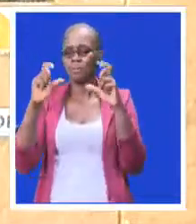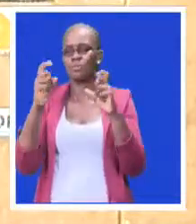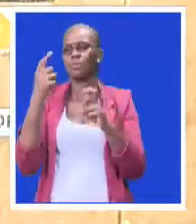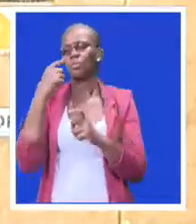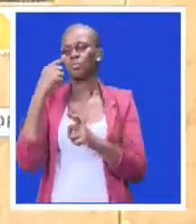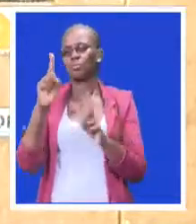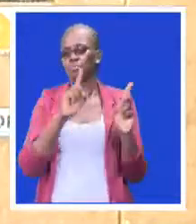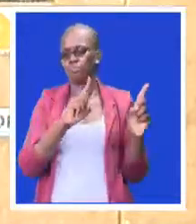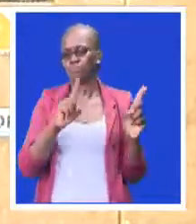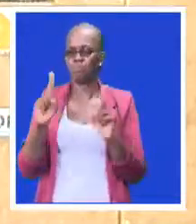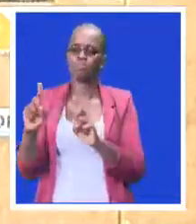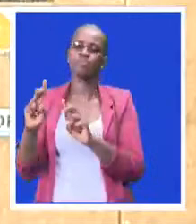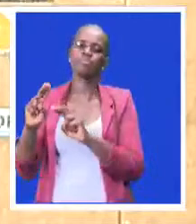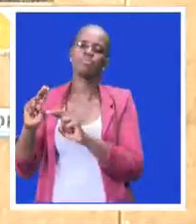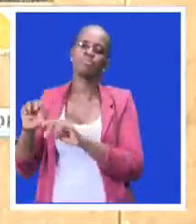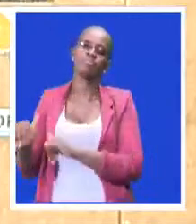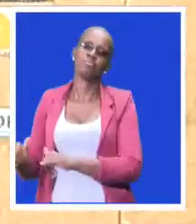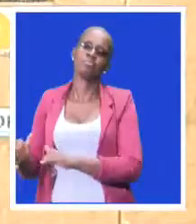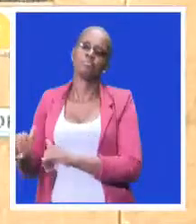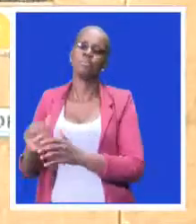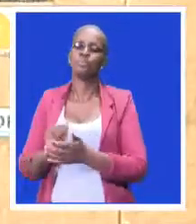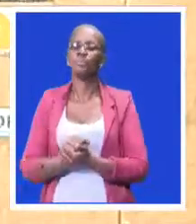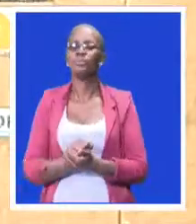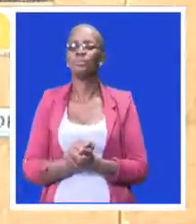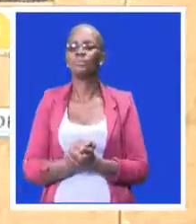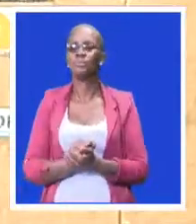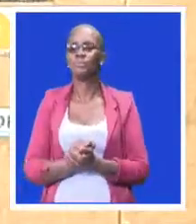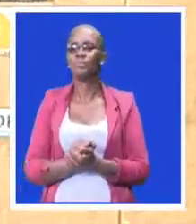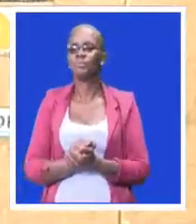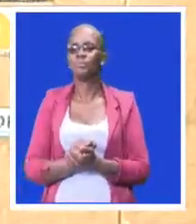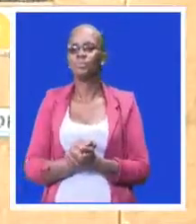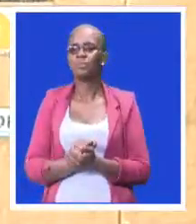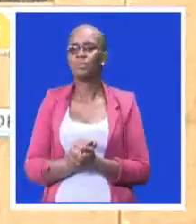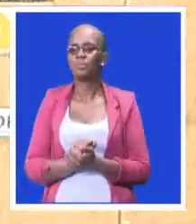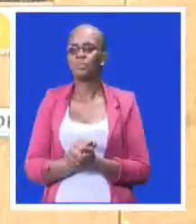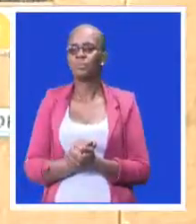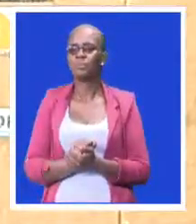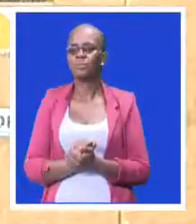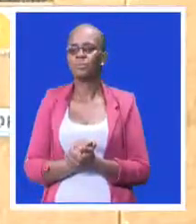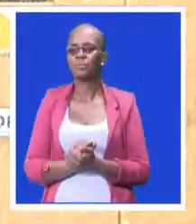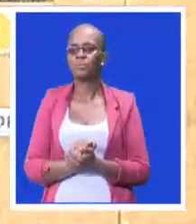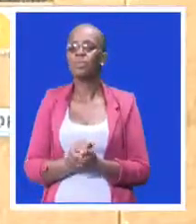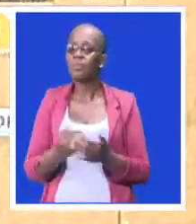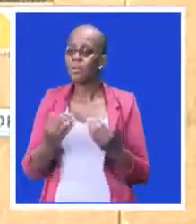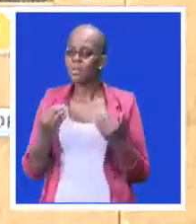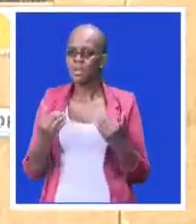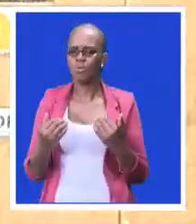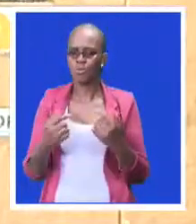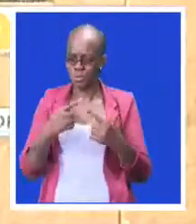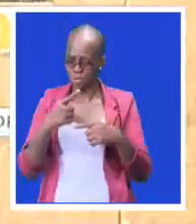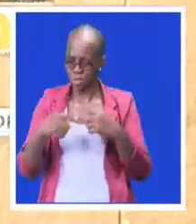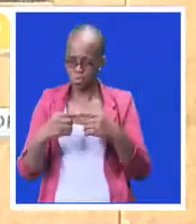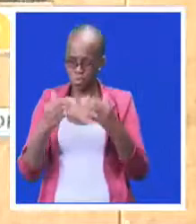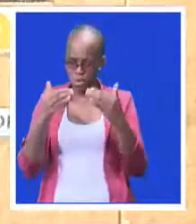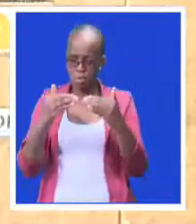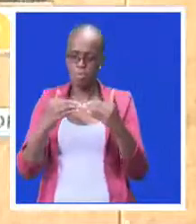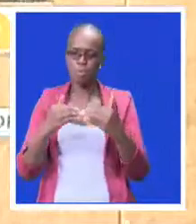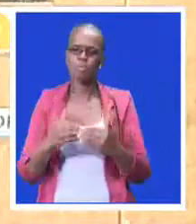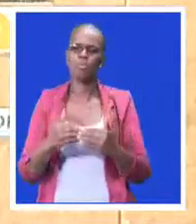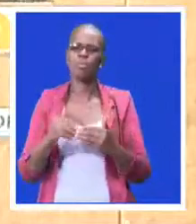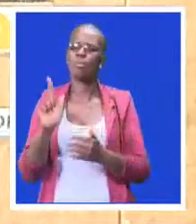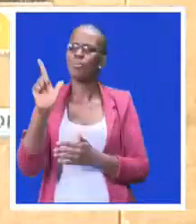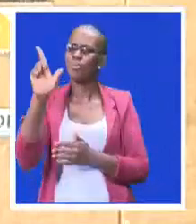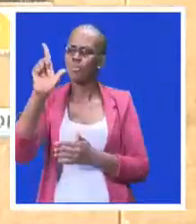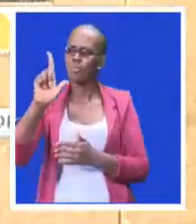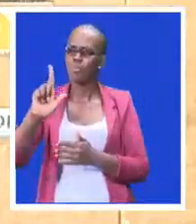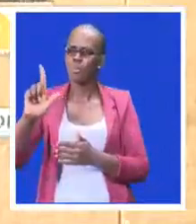good. Right, let's move on to the letter of today. I know